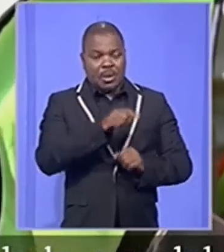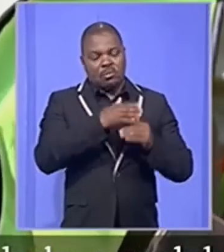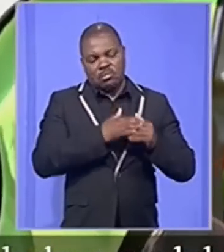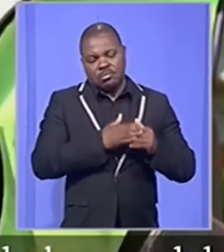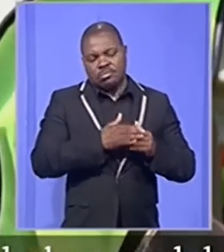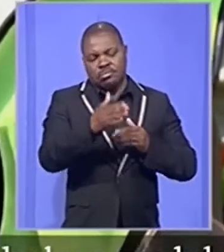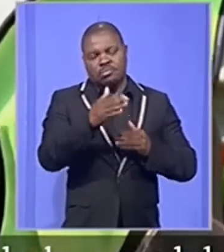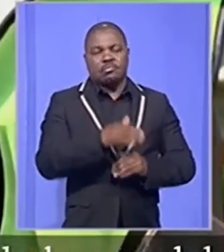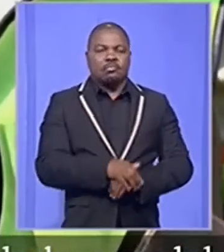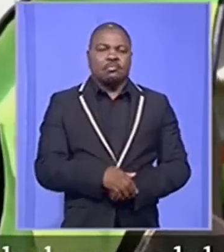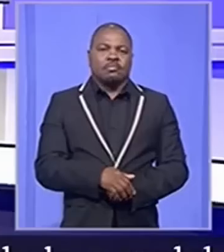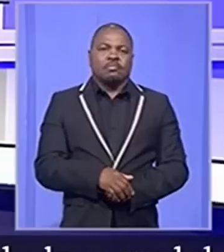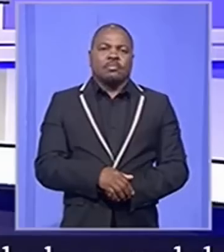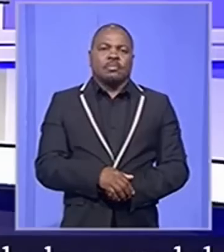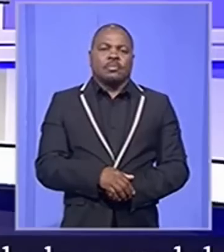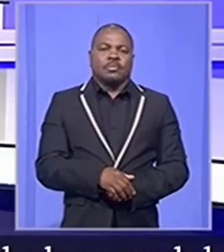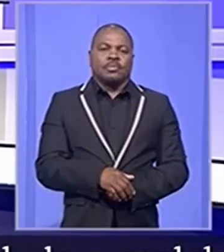sustainable.